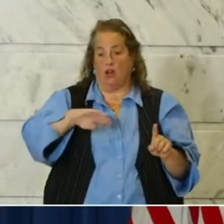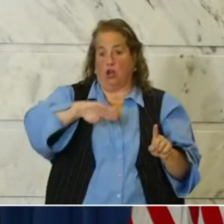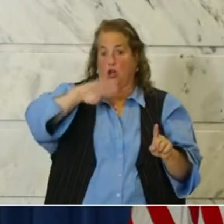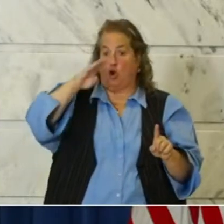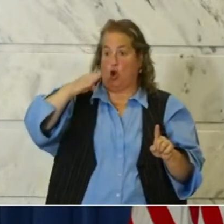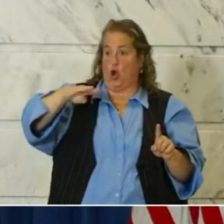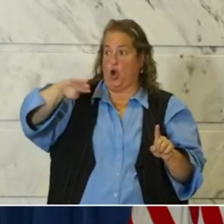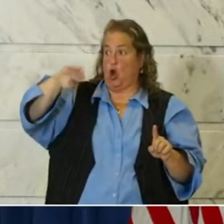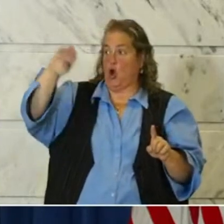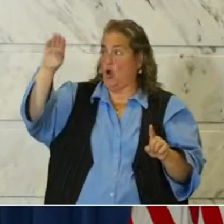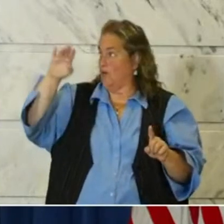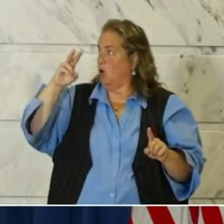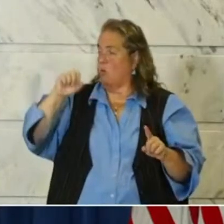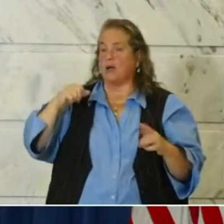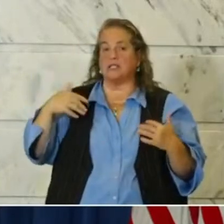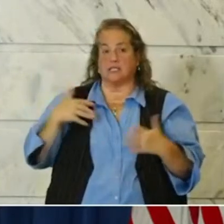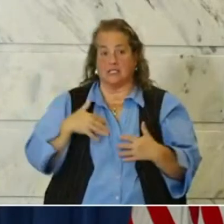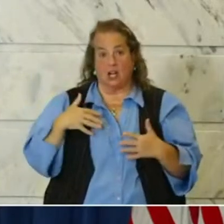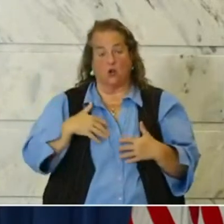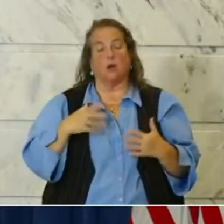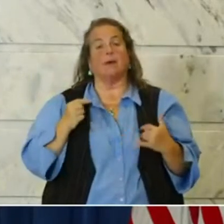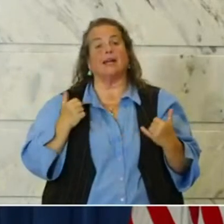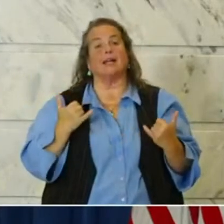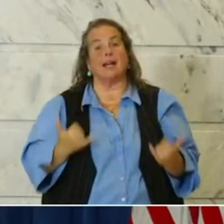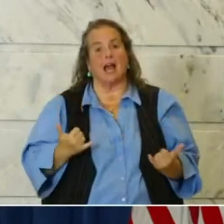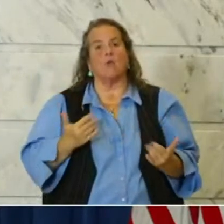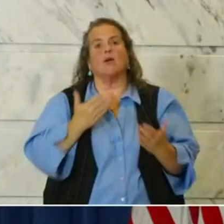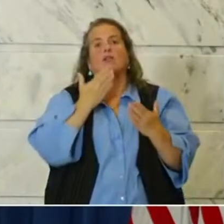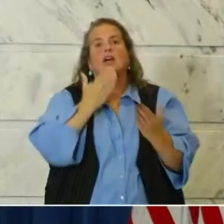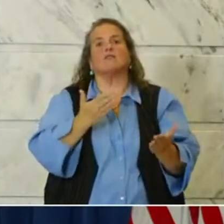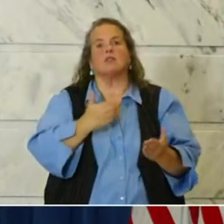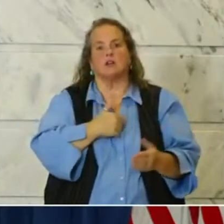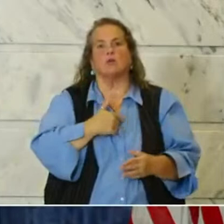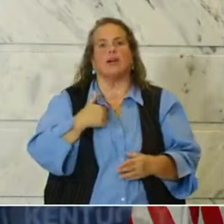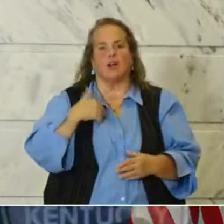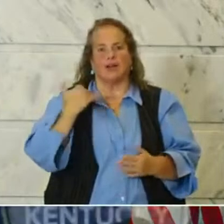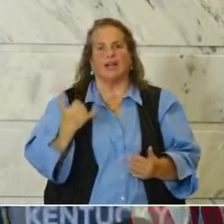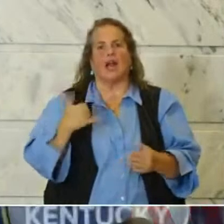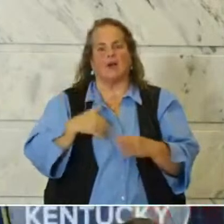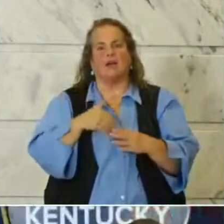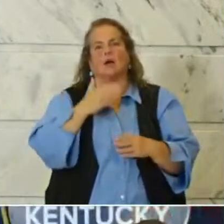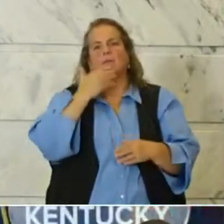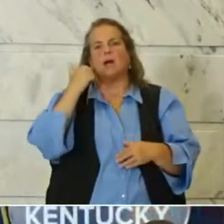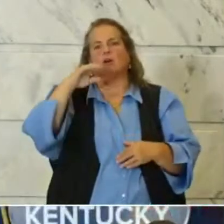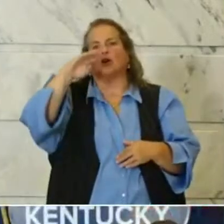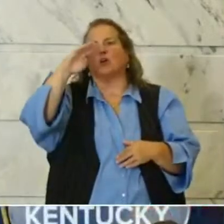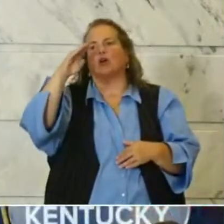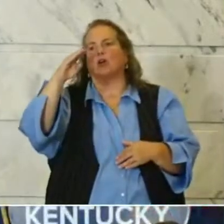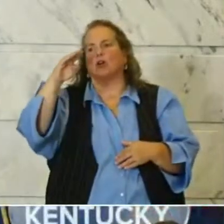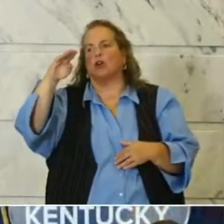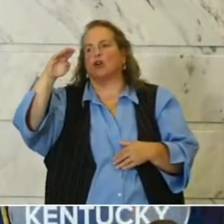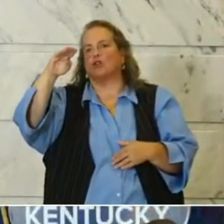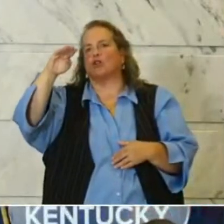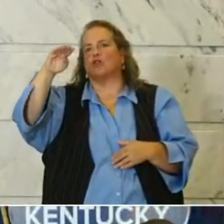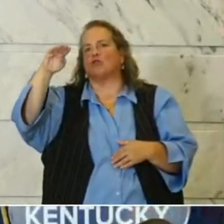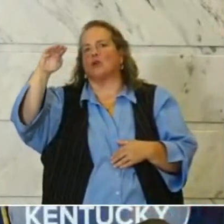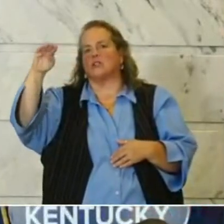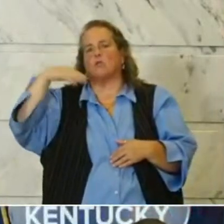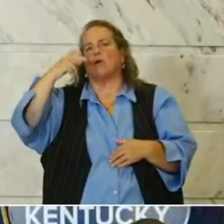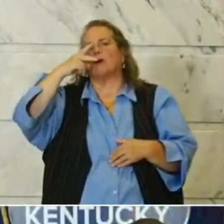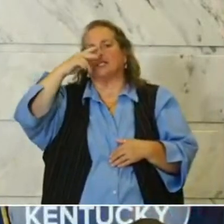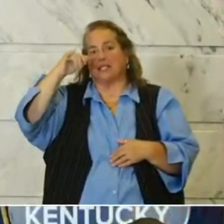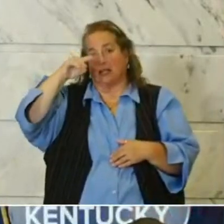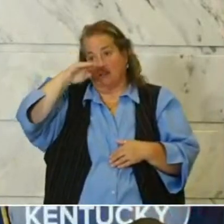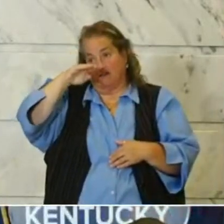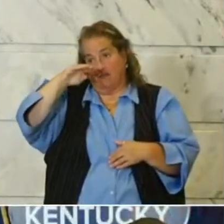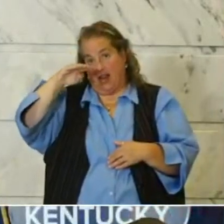on was troubling, but now, thankfully, we are headed in a better direction. We want to see that curve flatten